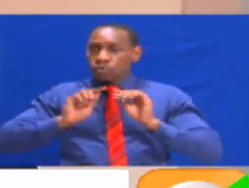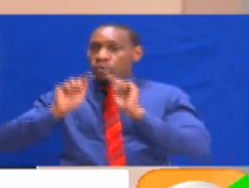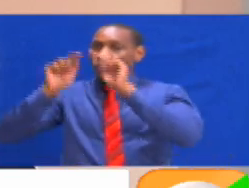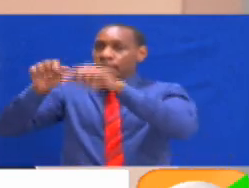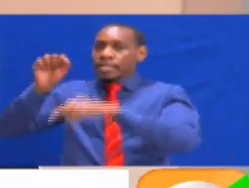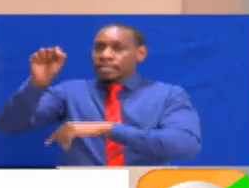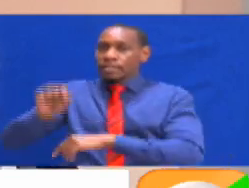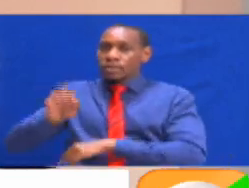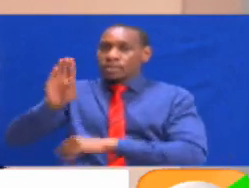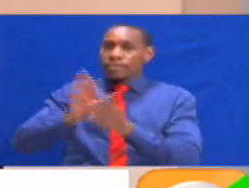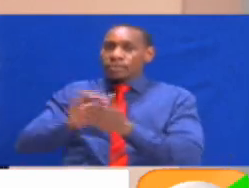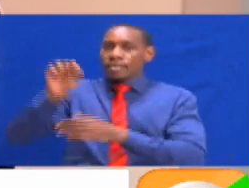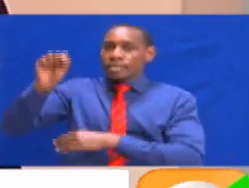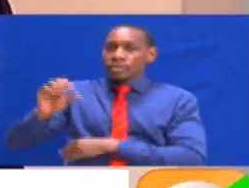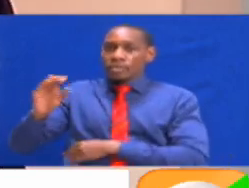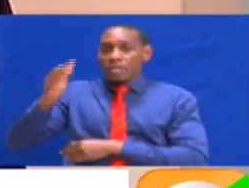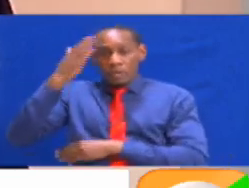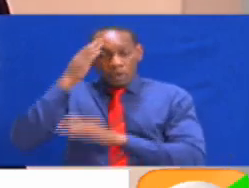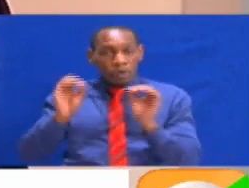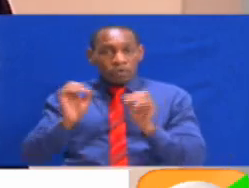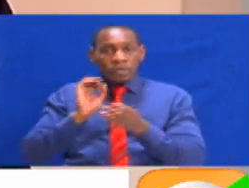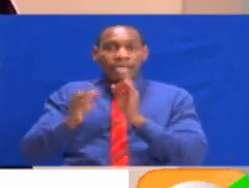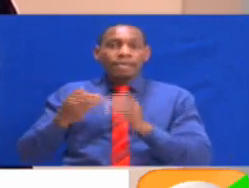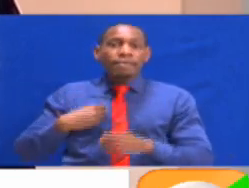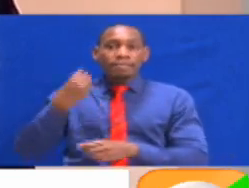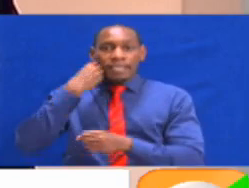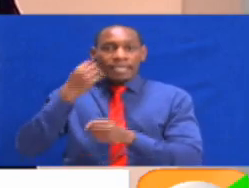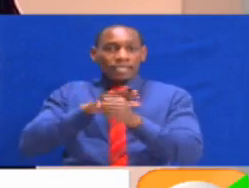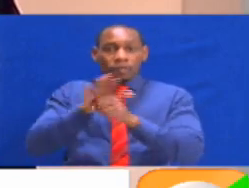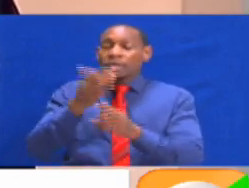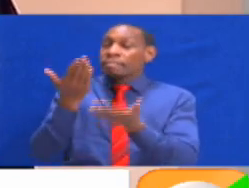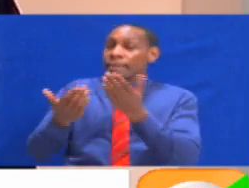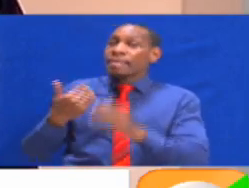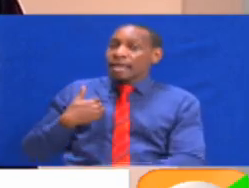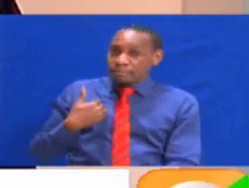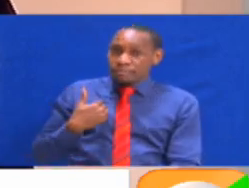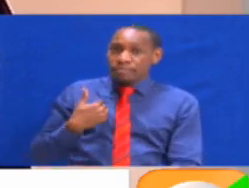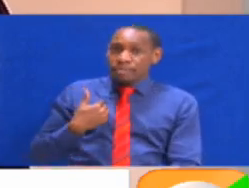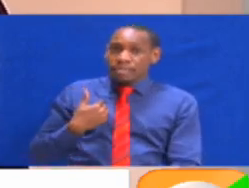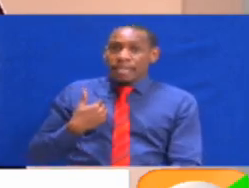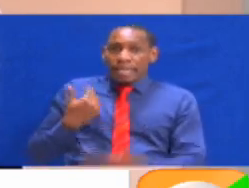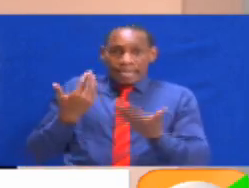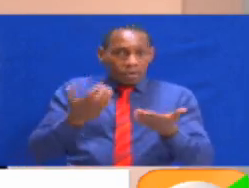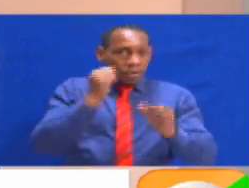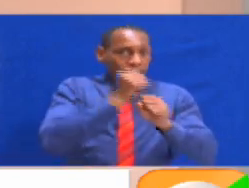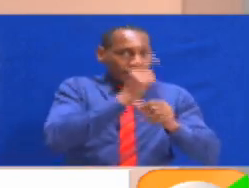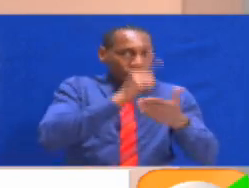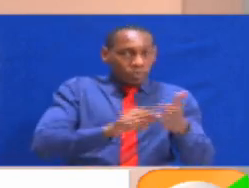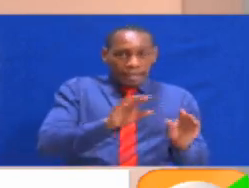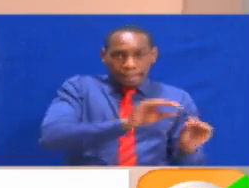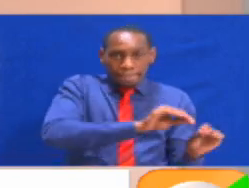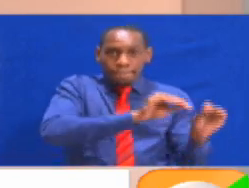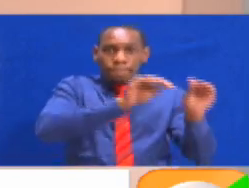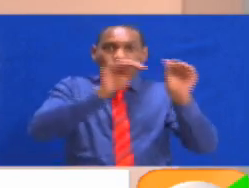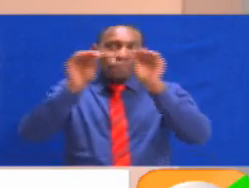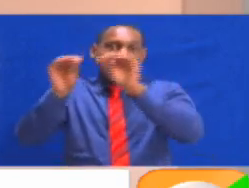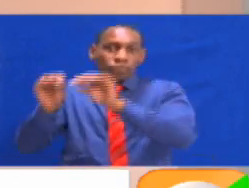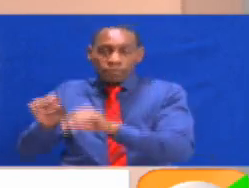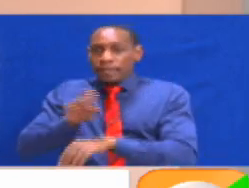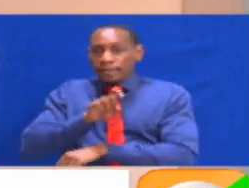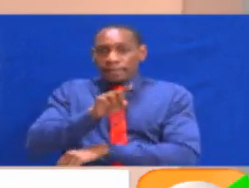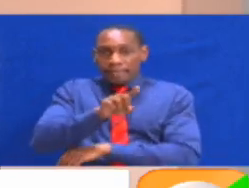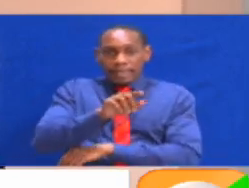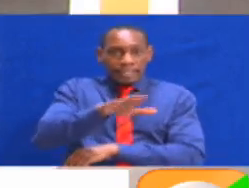and South C, they don't even know whether they are positive. They could very well be. So basically what they did, they transferred the virus